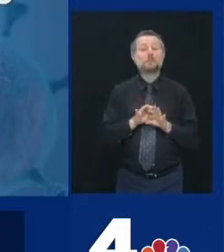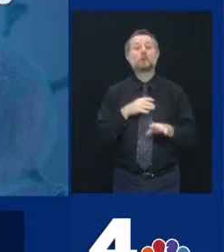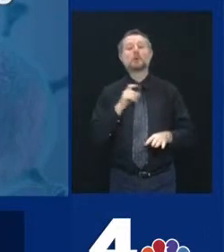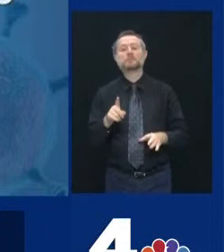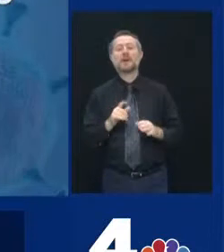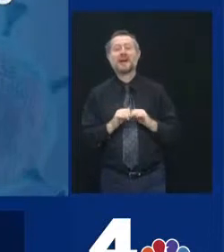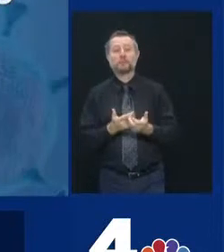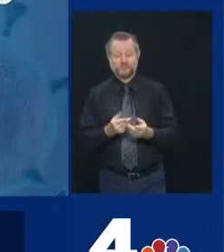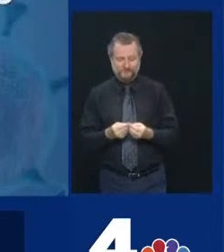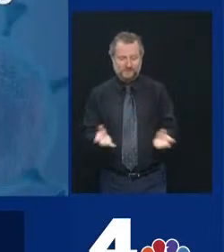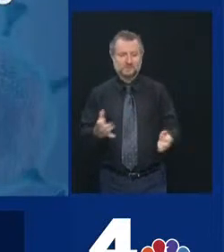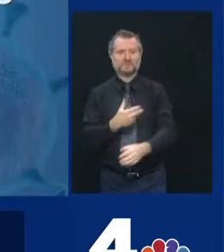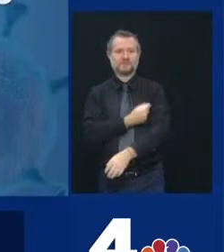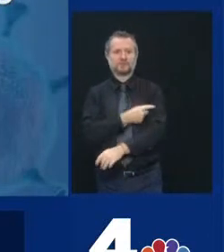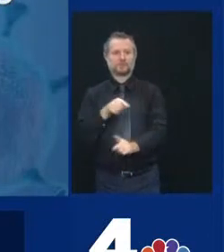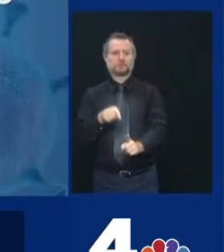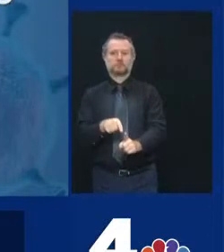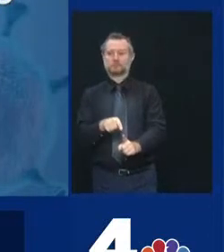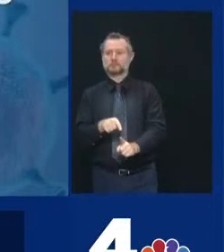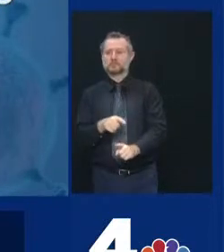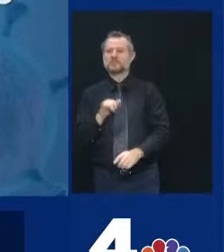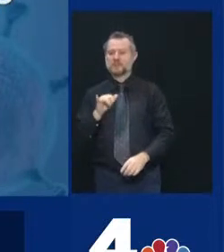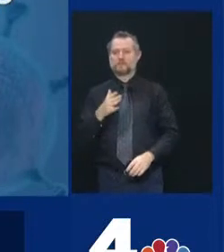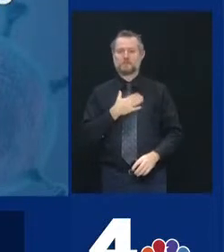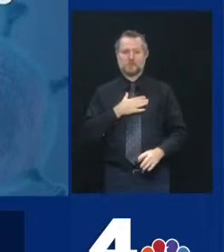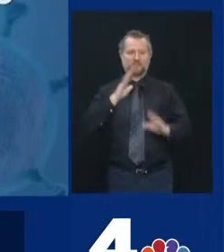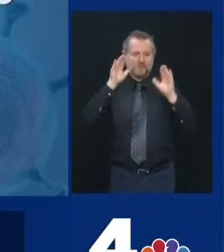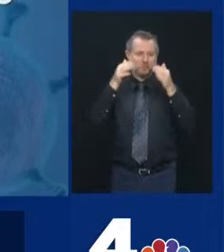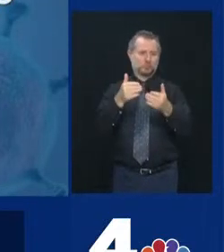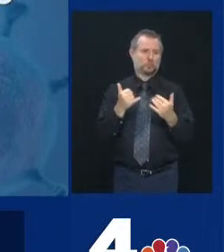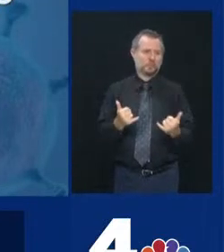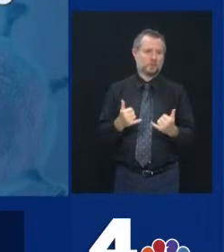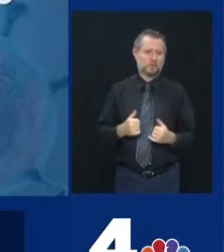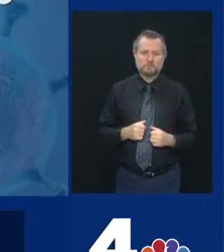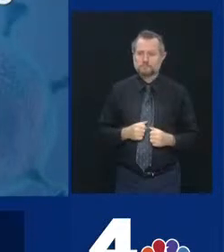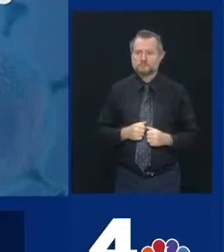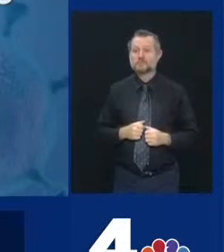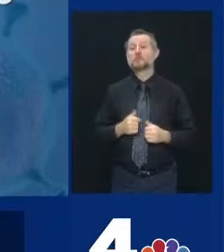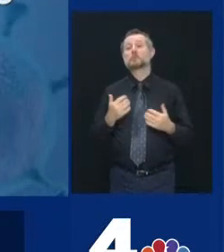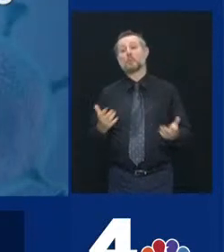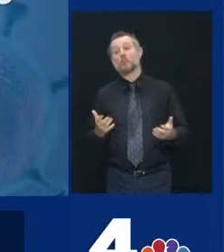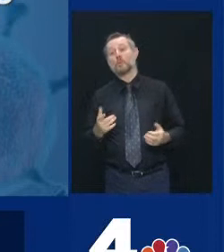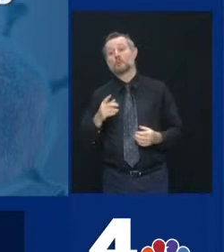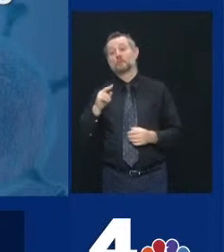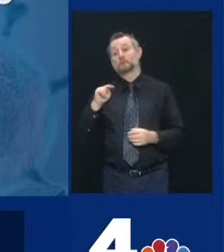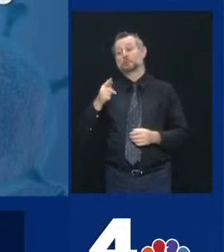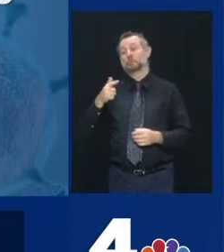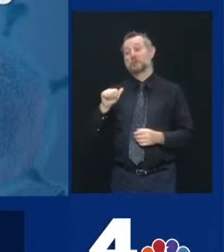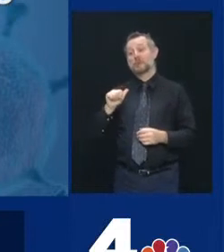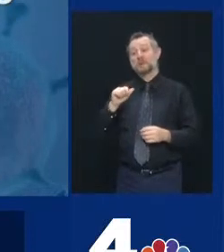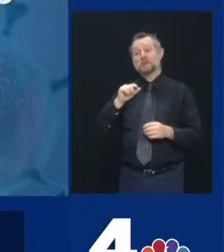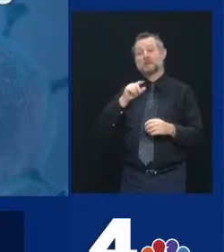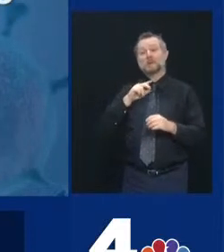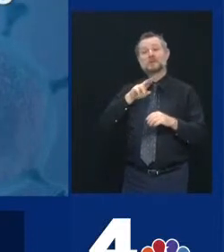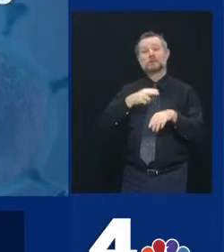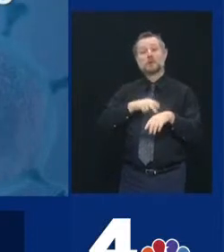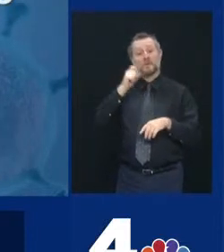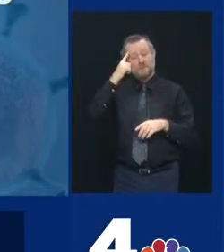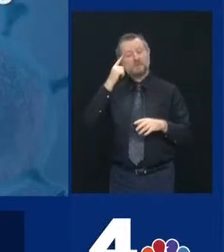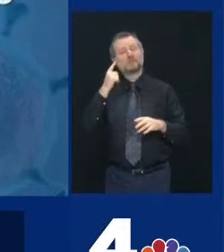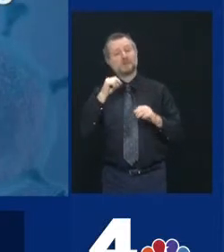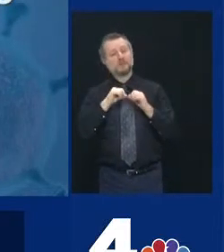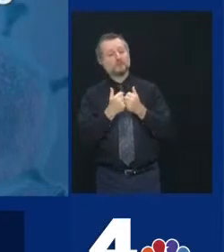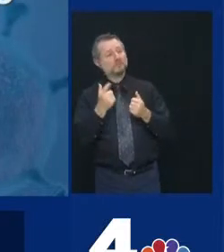And that's what we have to focus on now. And that's what the governors are saying to the federal government. Why?